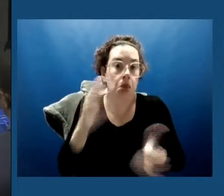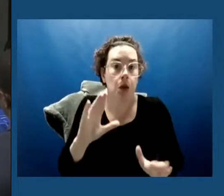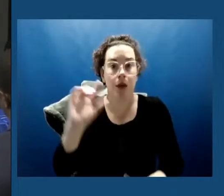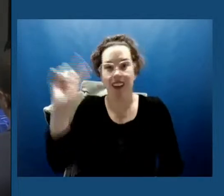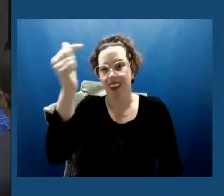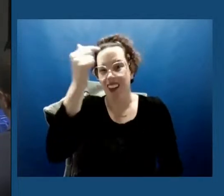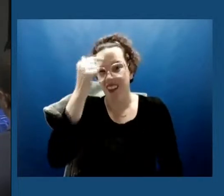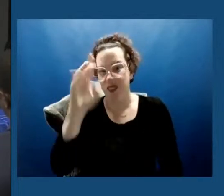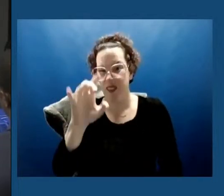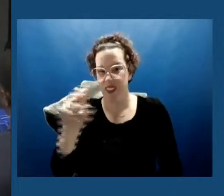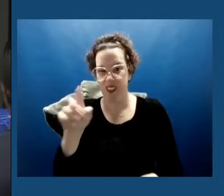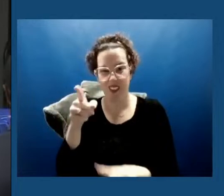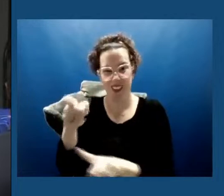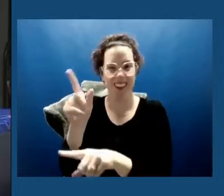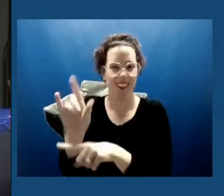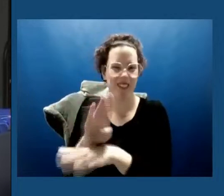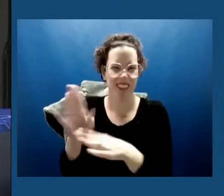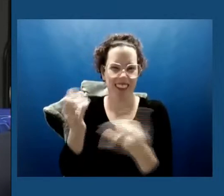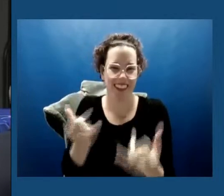moment, but